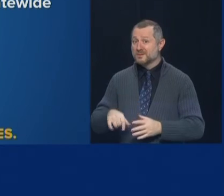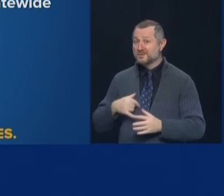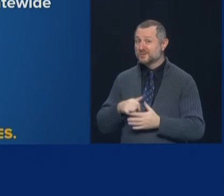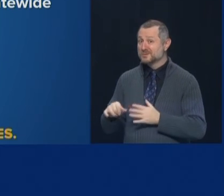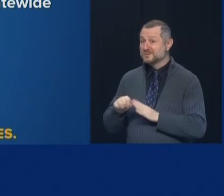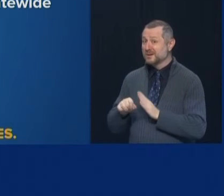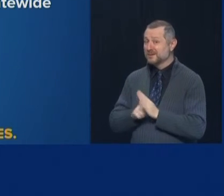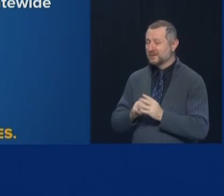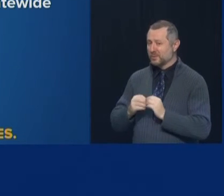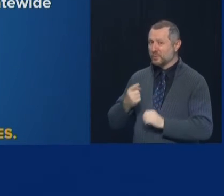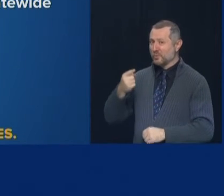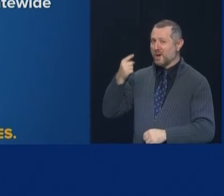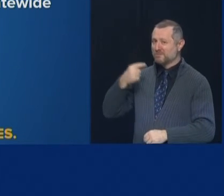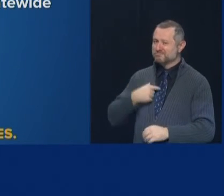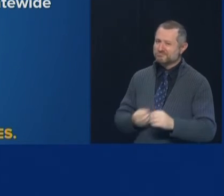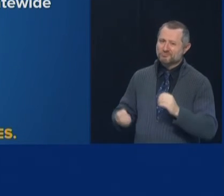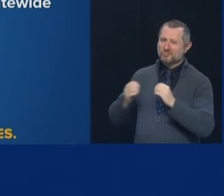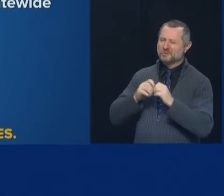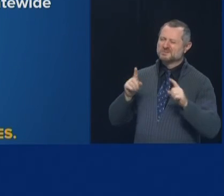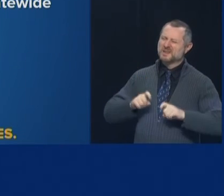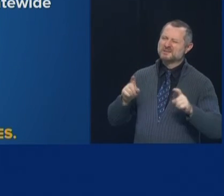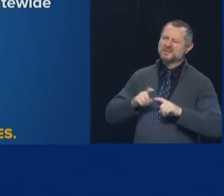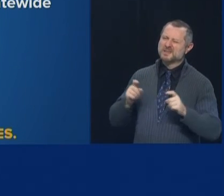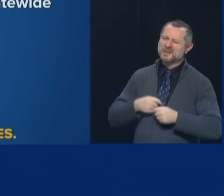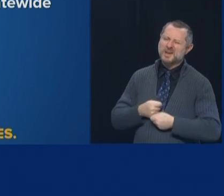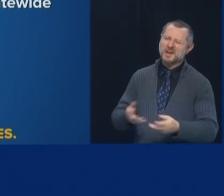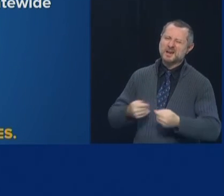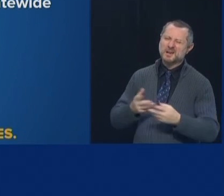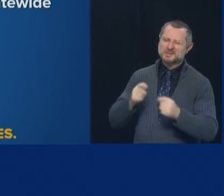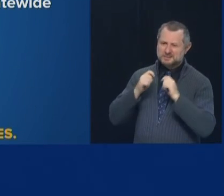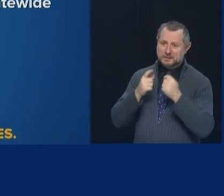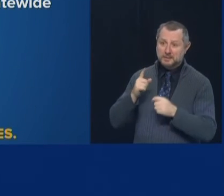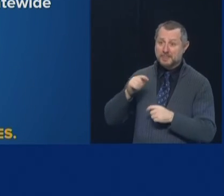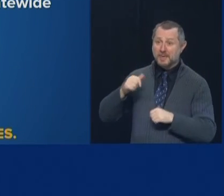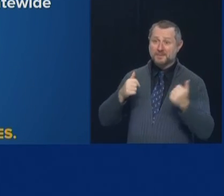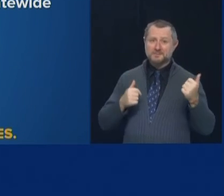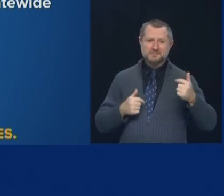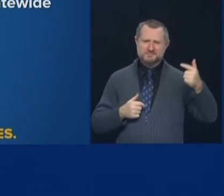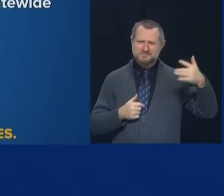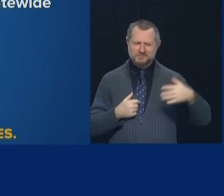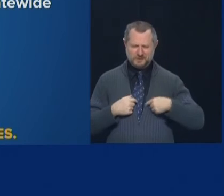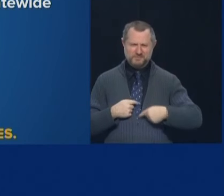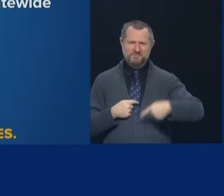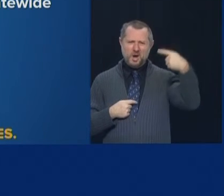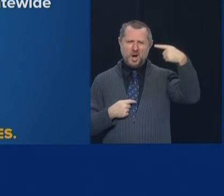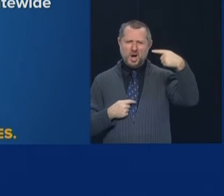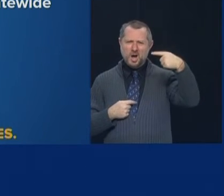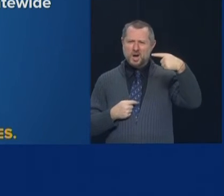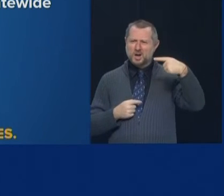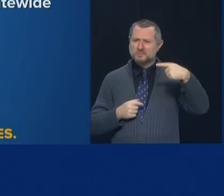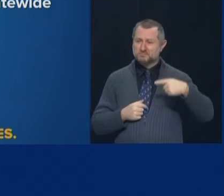States. We have done just about the population of the state,